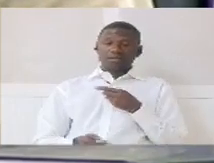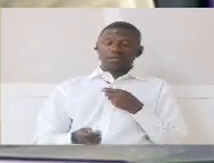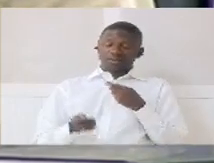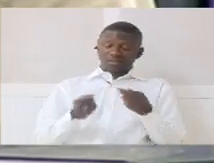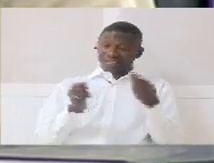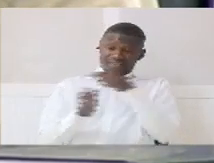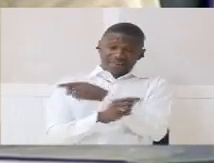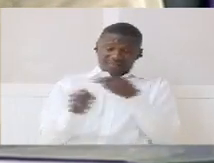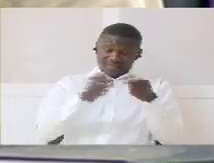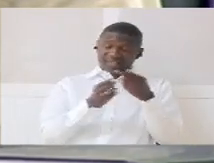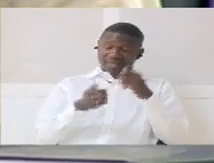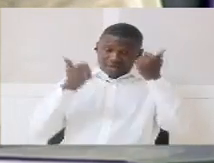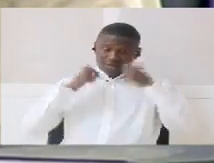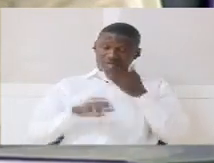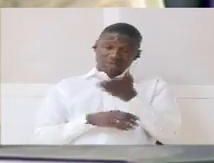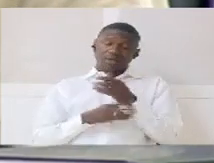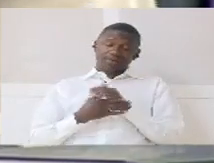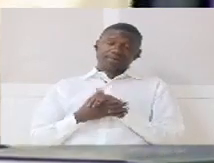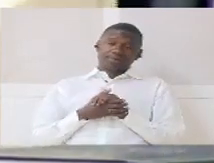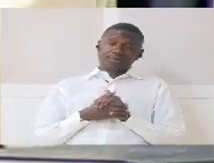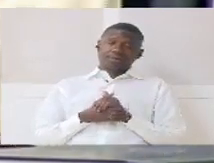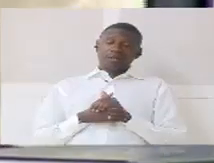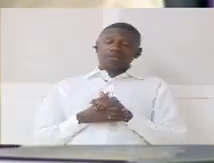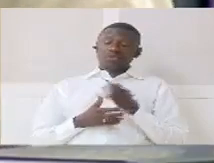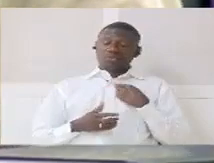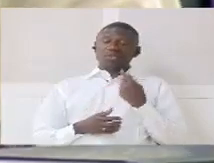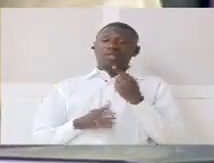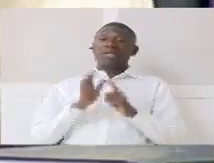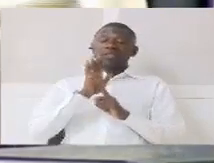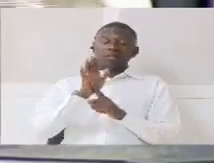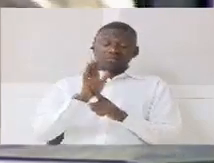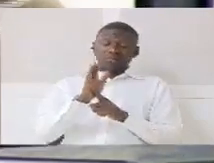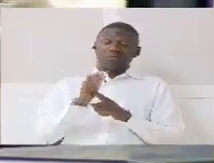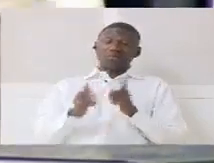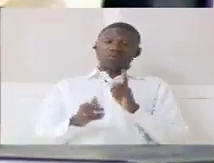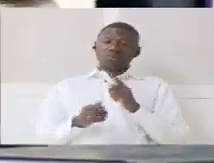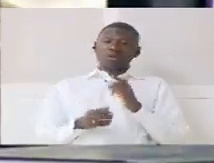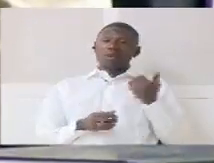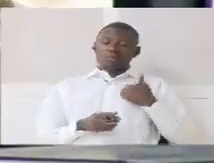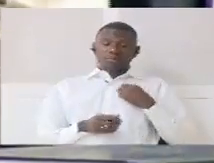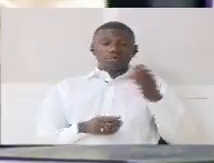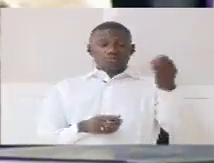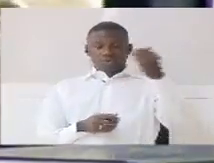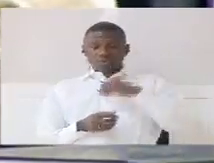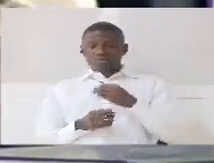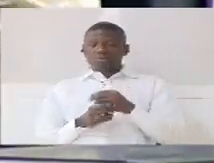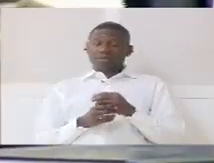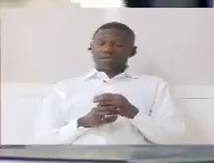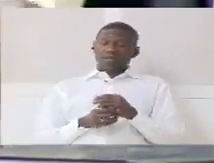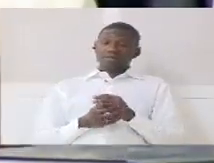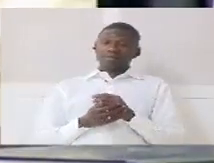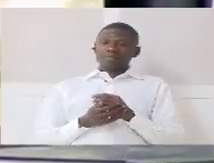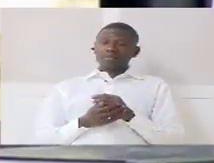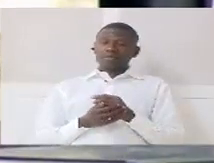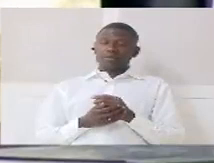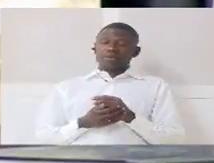place ngam mem fo explain ye donko just mini kana ko ni no la dulato ani mini wakilte pour que le banco doko ye banco so at hat ye doko